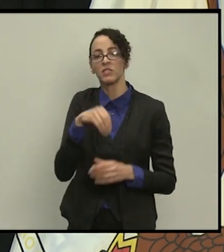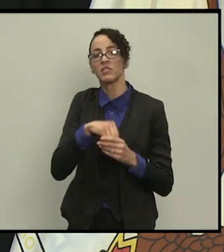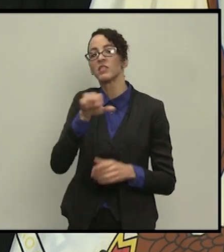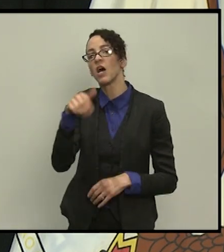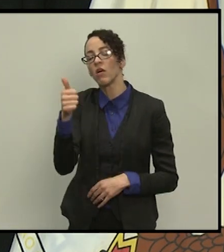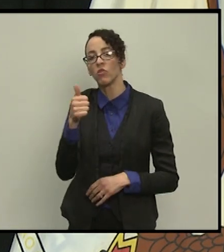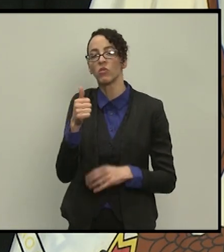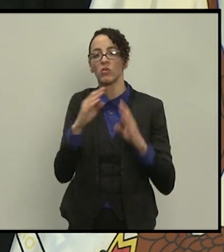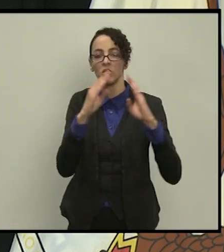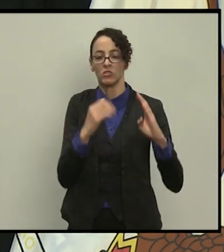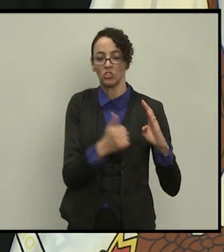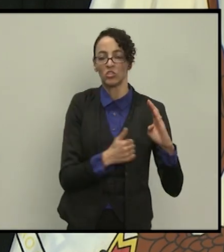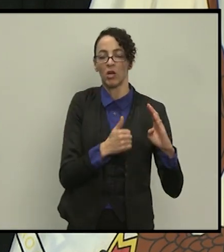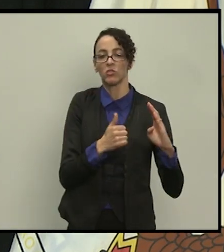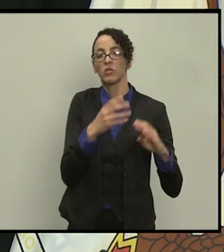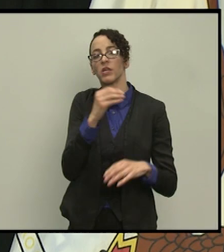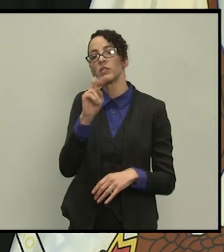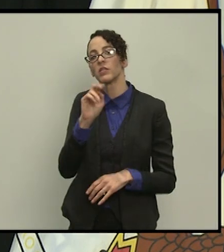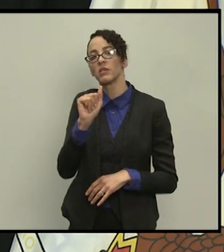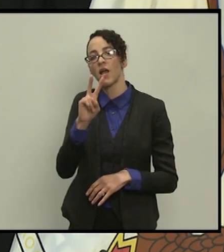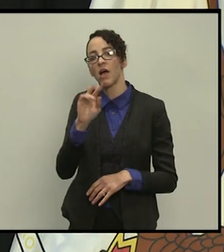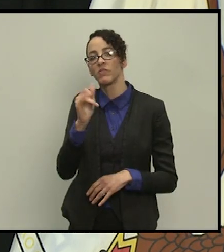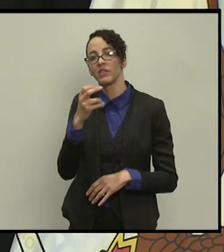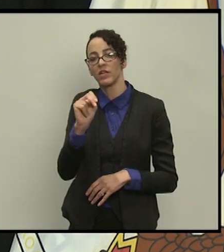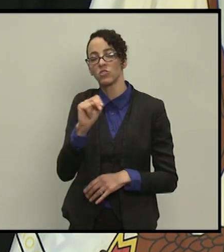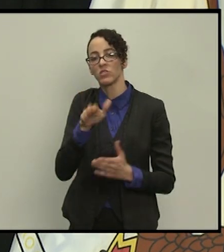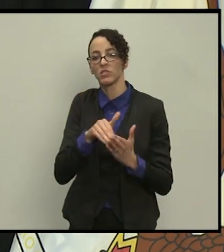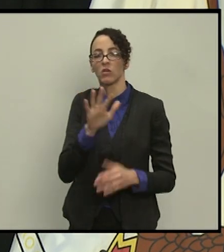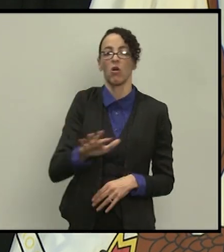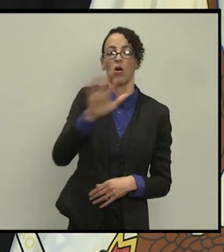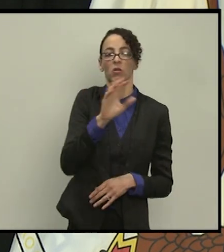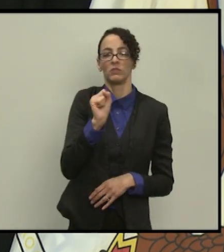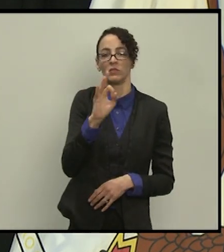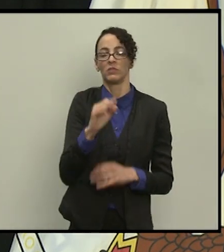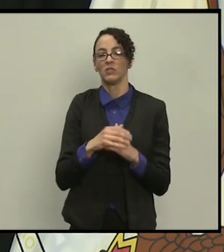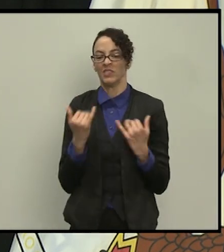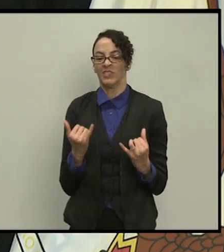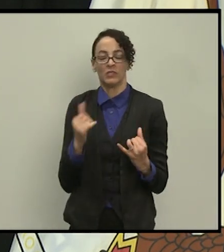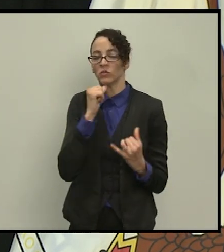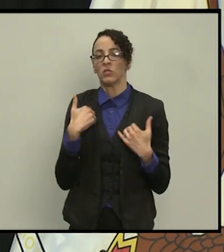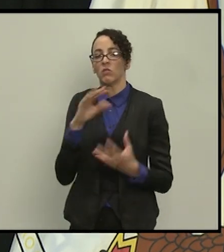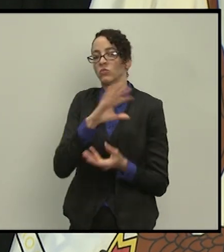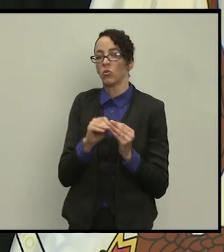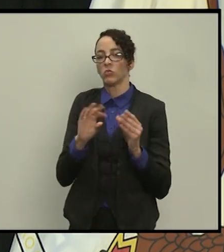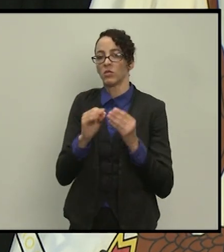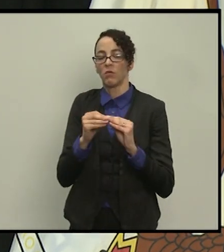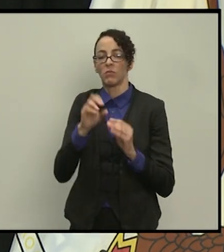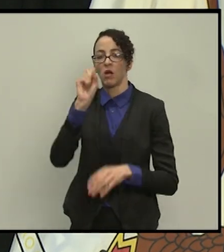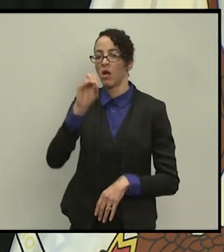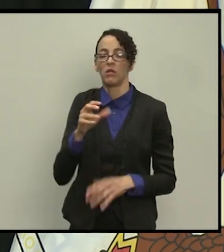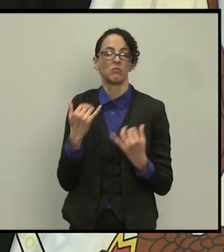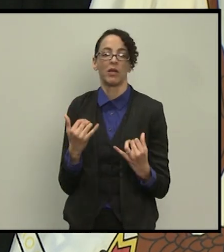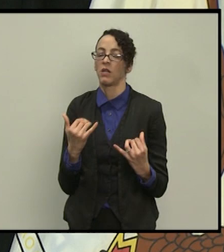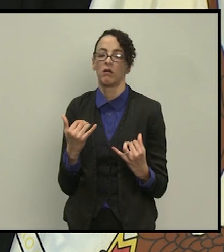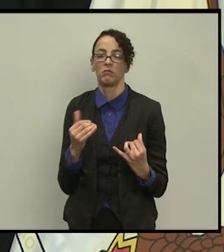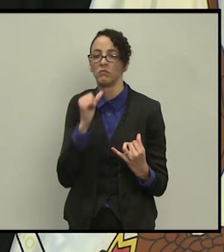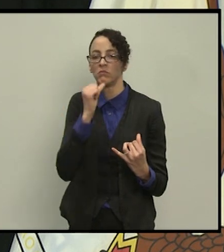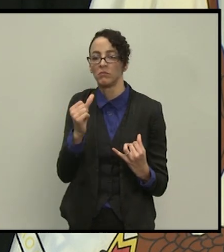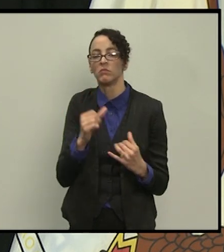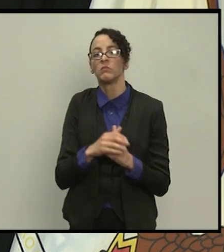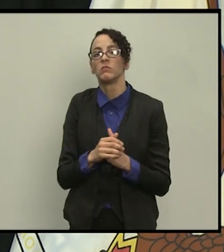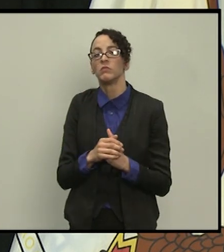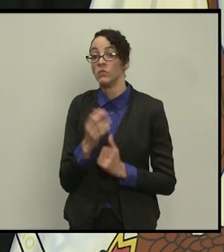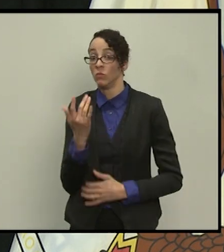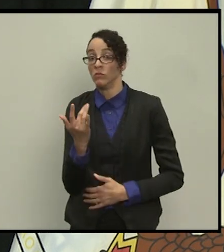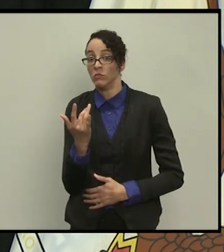navigation centers across the city. I do not have a total number to share with you at this time, and that is